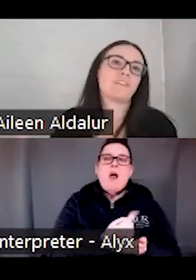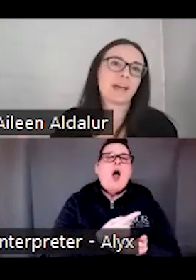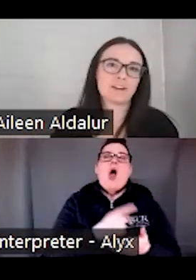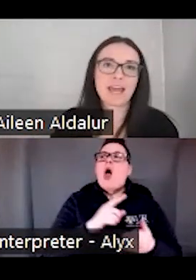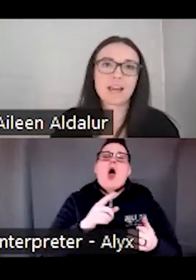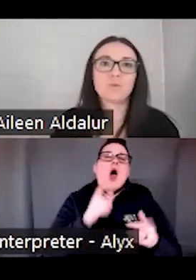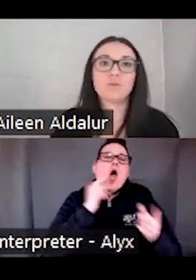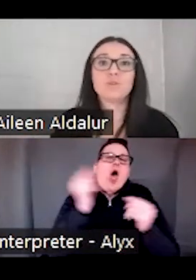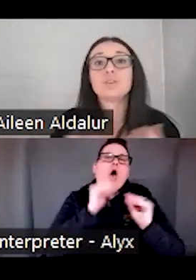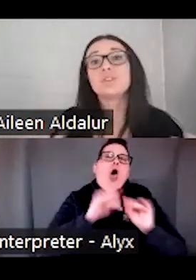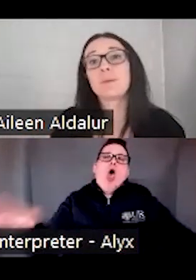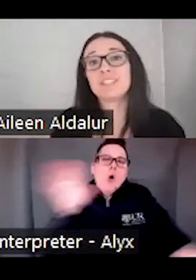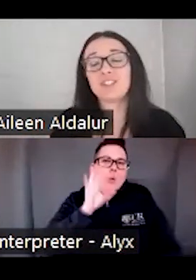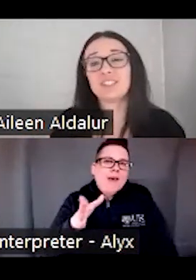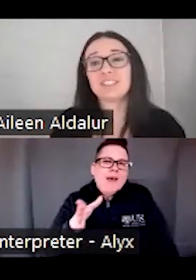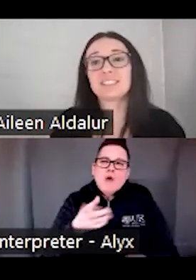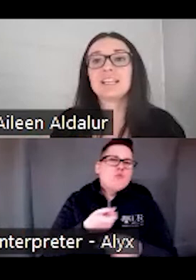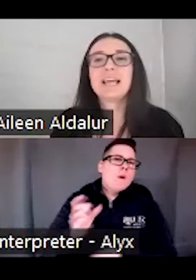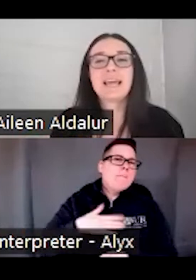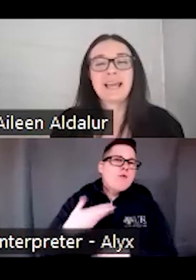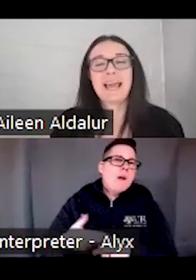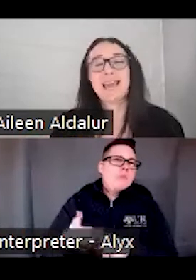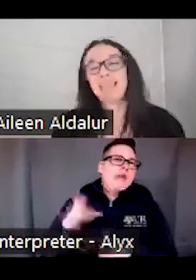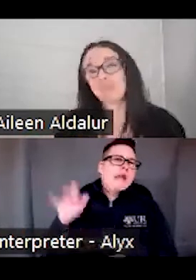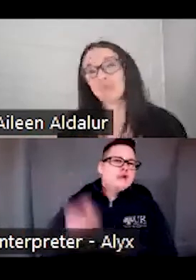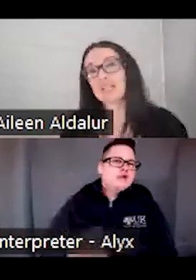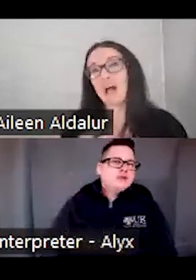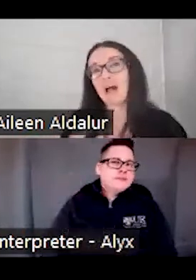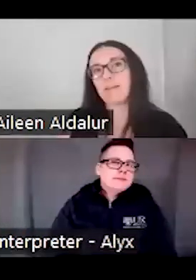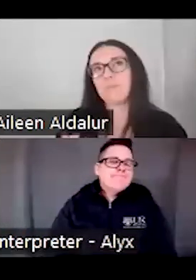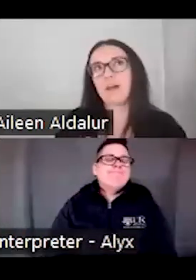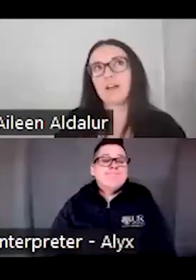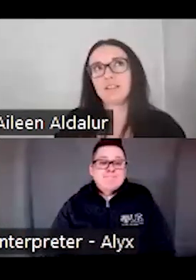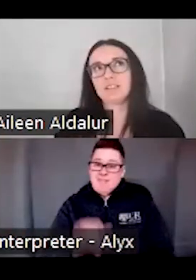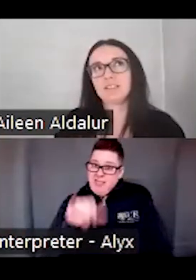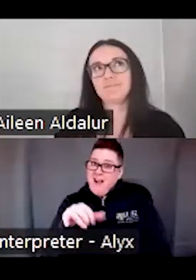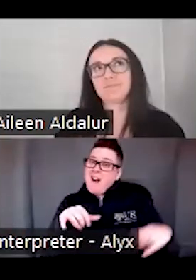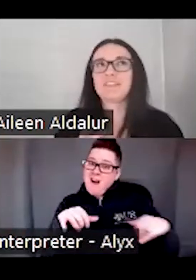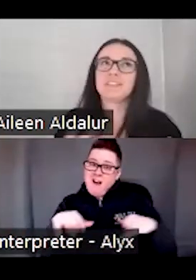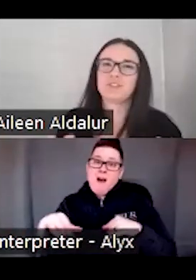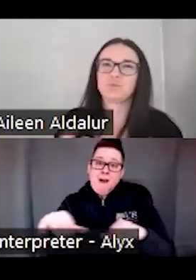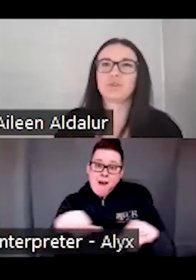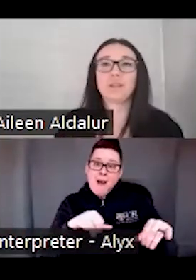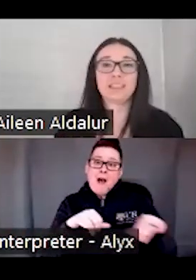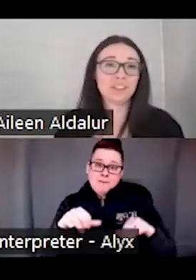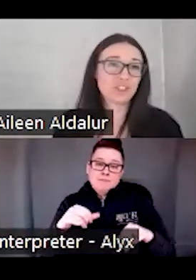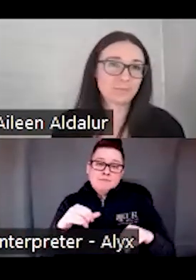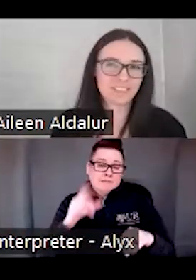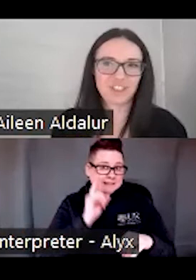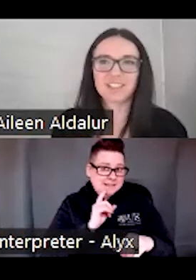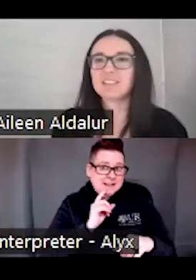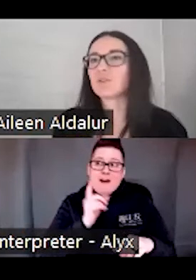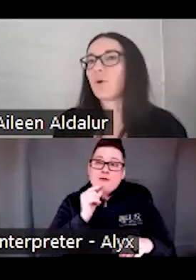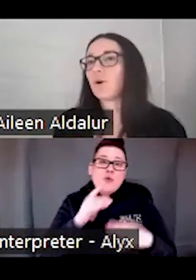like wildfire and would ruin their reputations. And this was really common among deaf individuals who were in